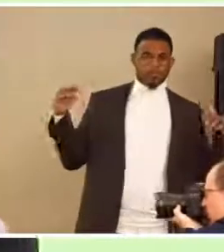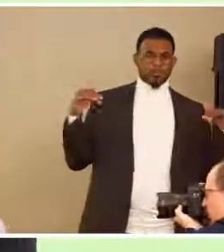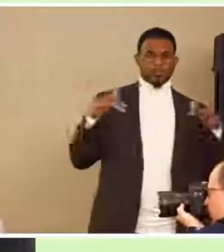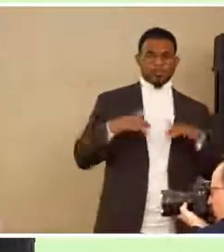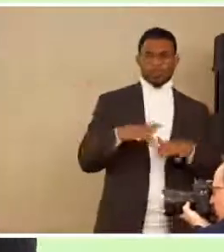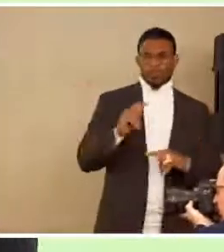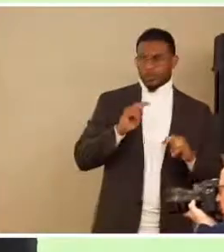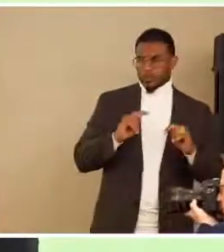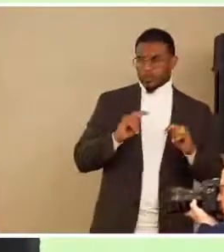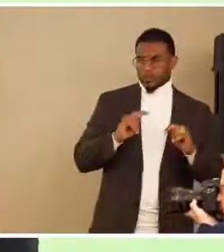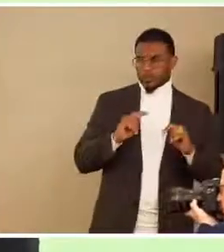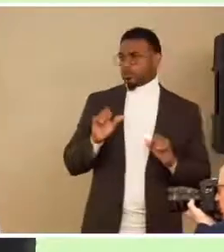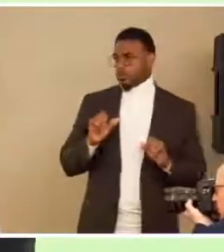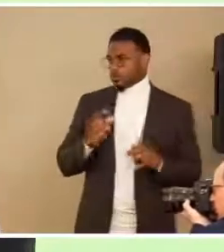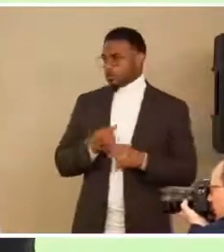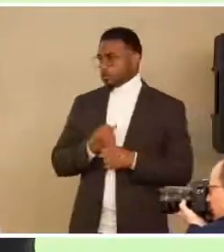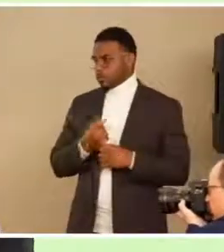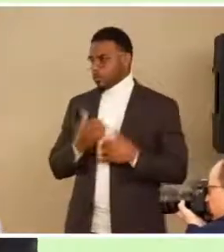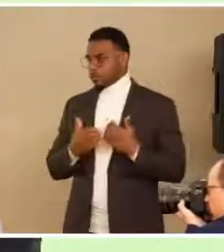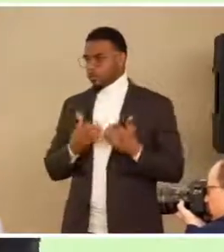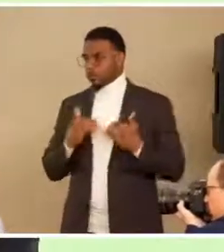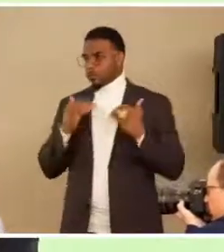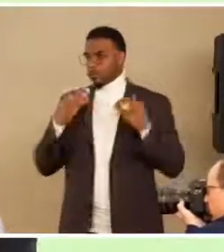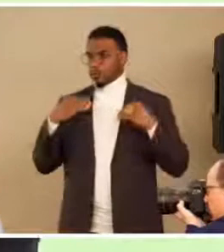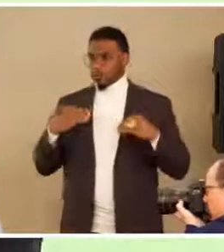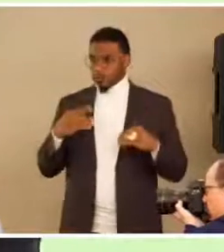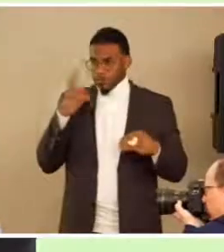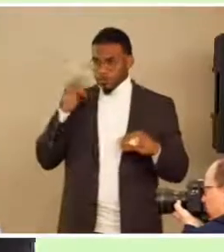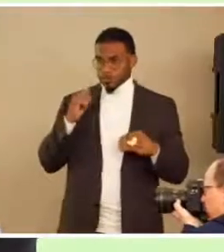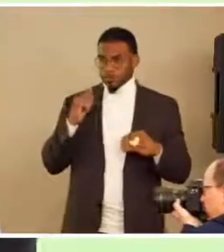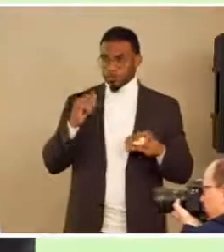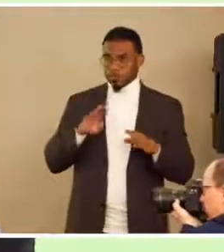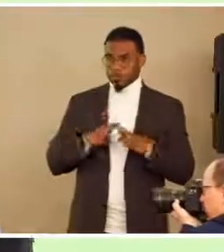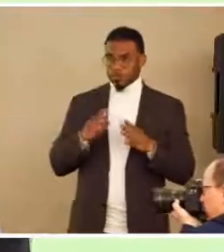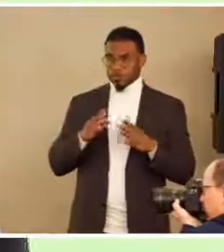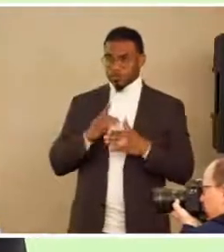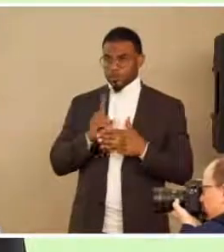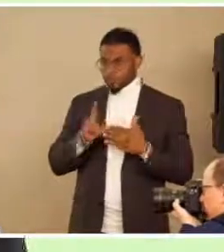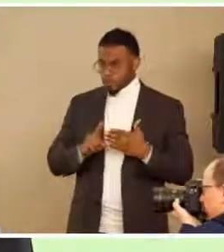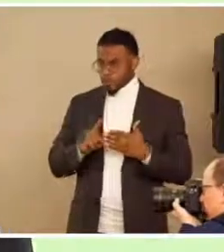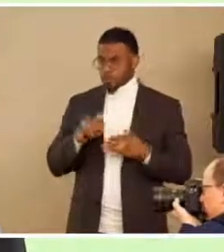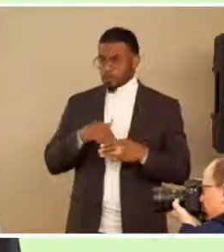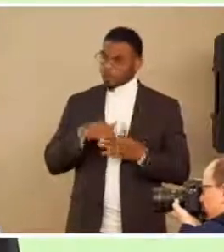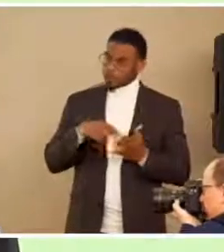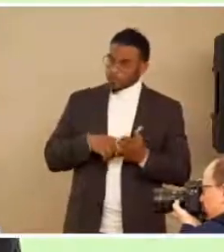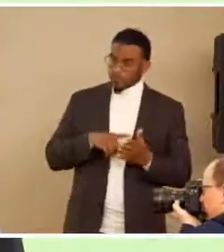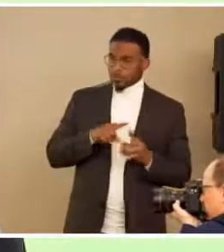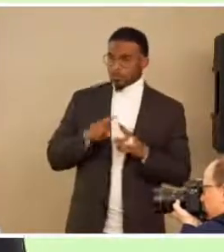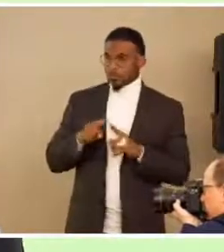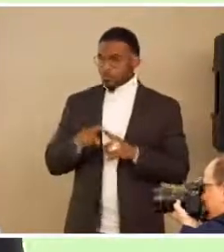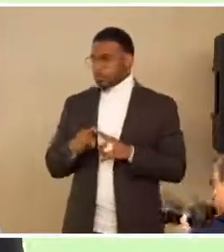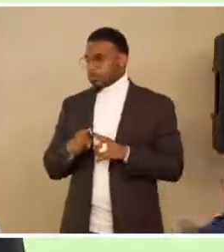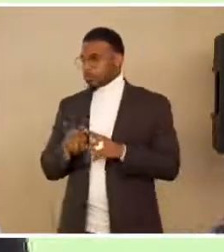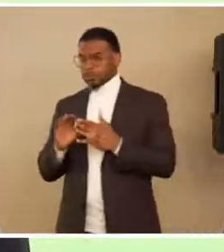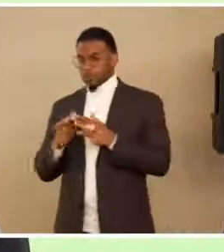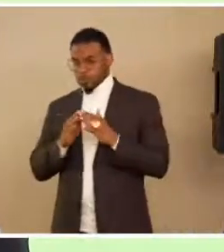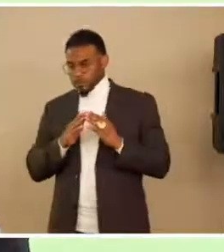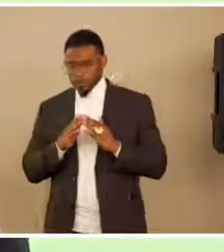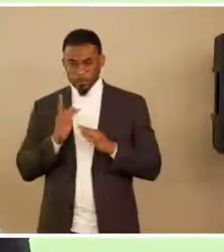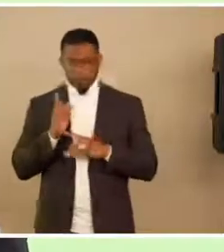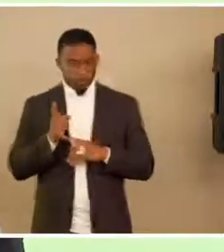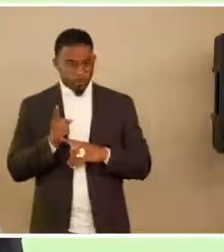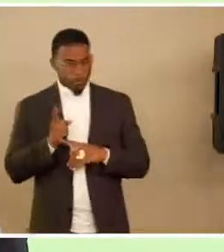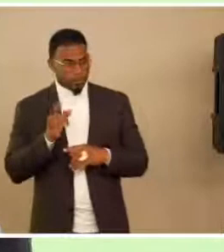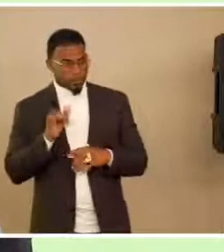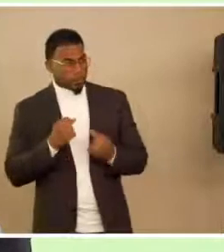to the theaters so that we can get, high sales for the opening weekend. And this was also a community